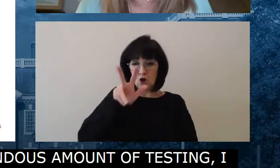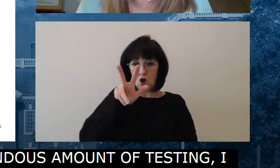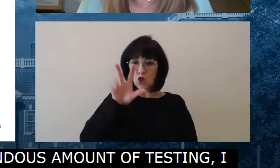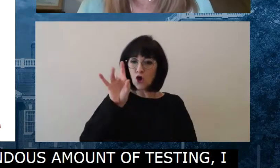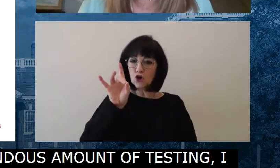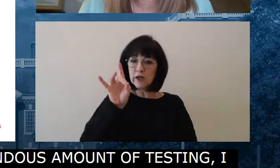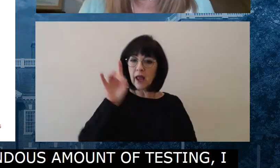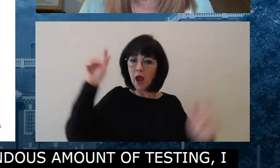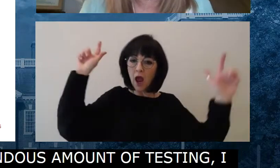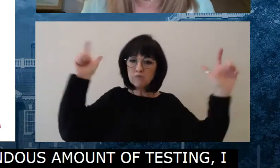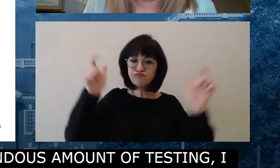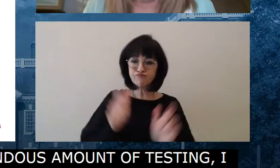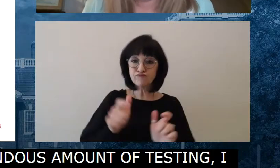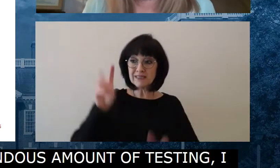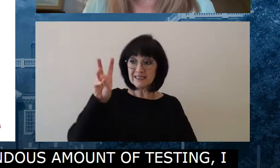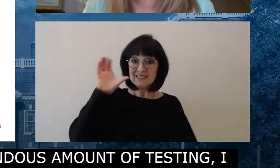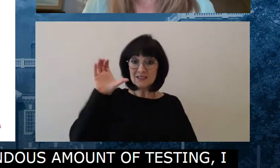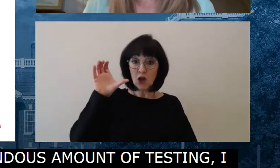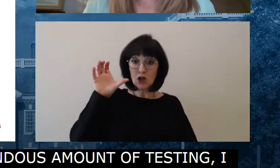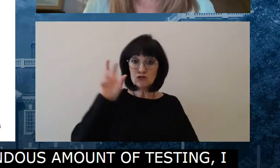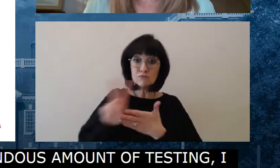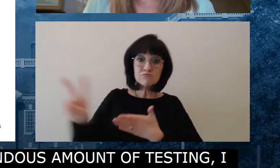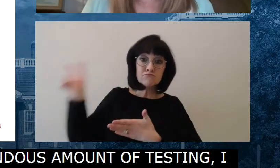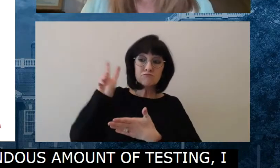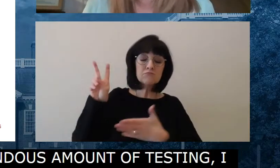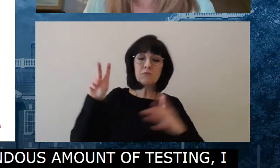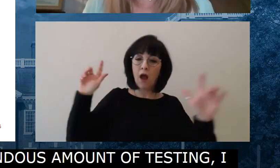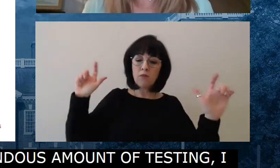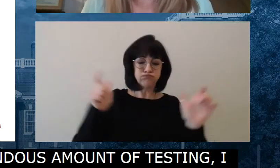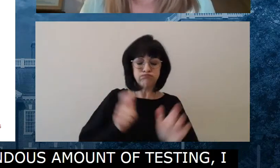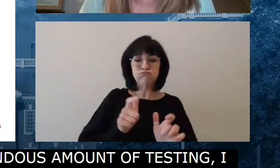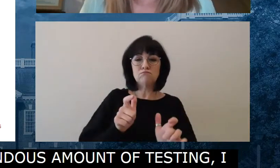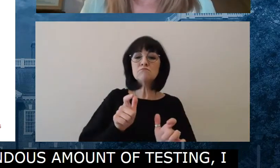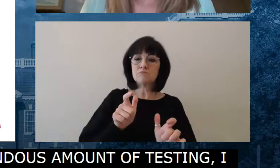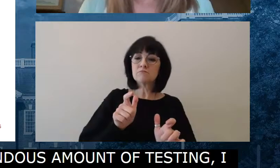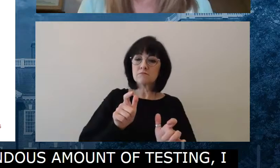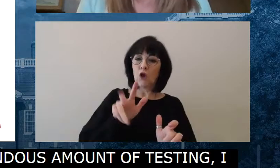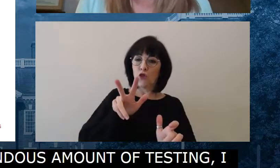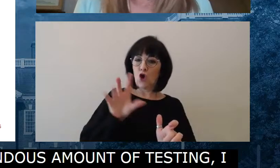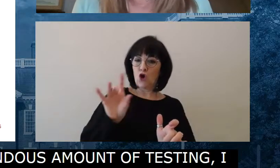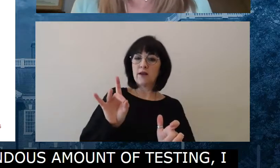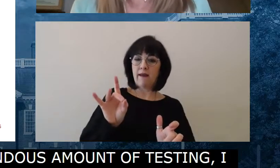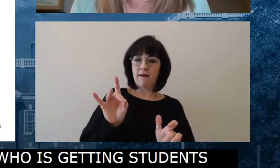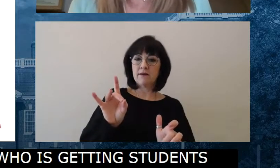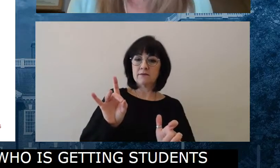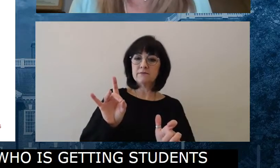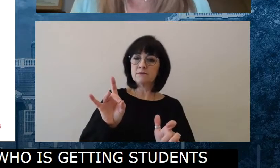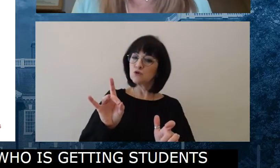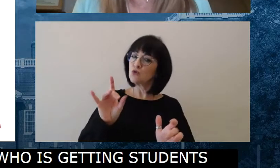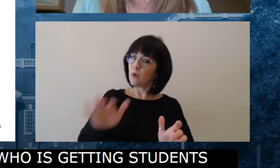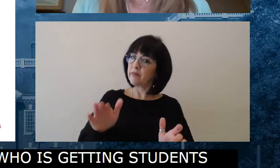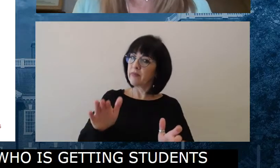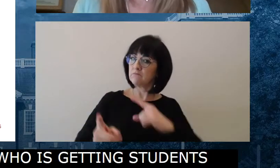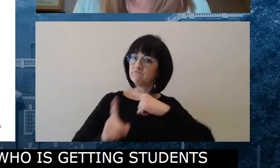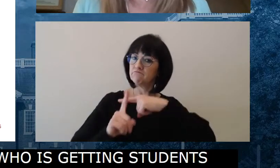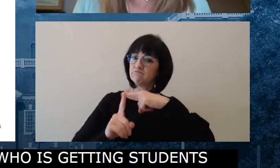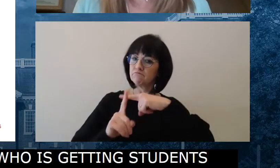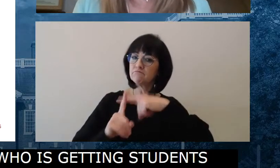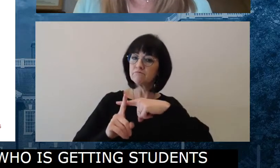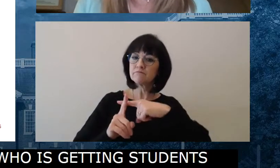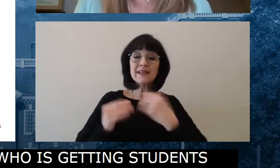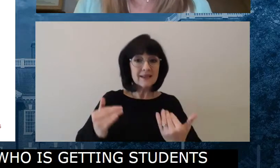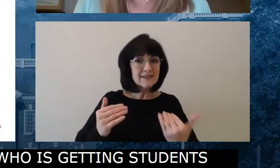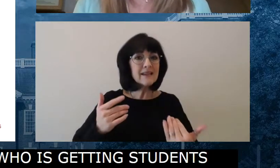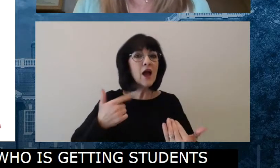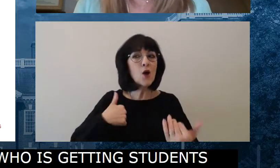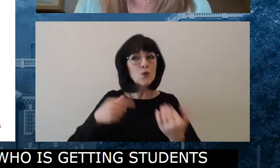tremendous improvements on that front. And overall, as the governor mentioned, we are seeing some improvements in our